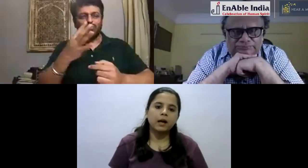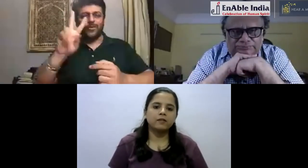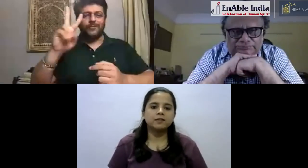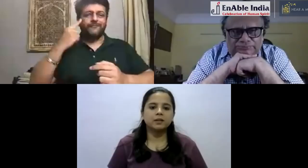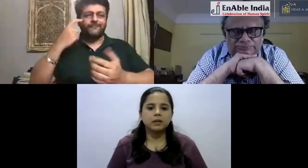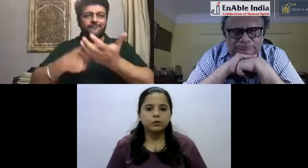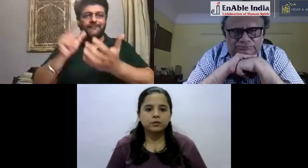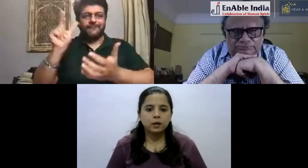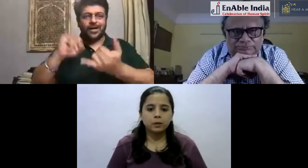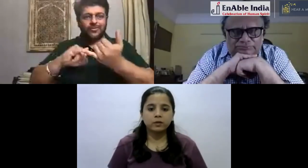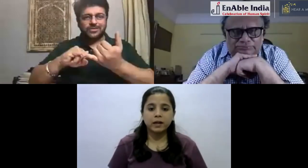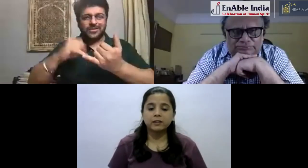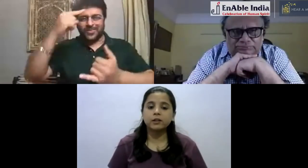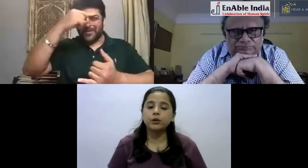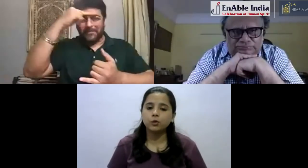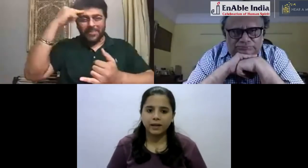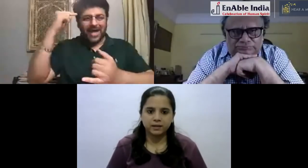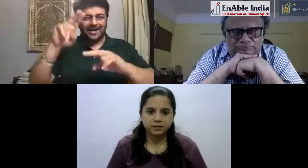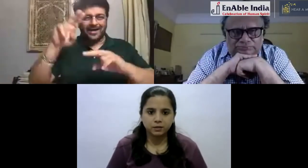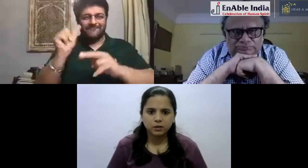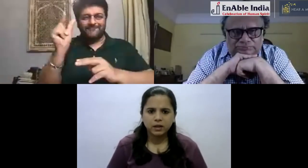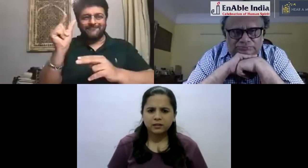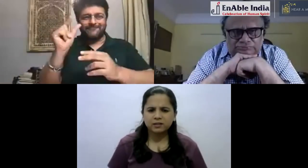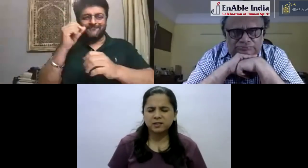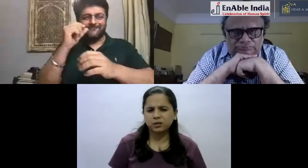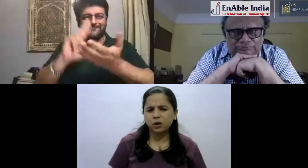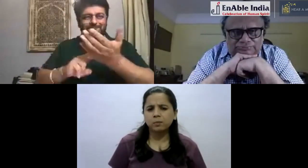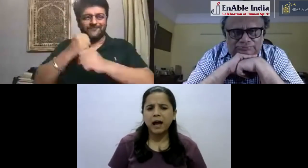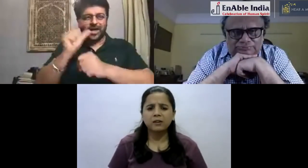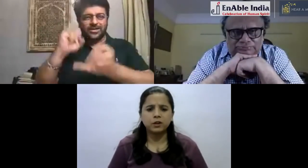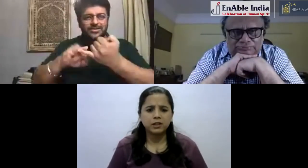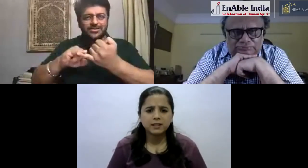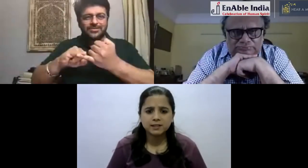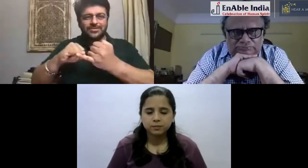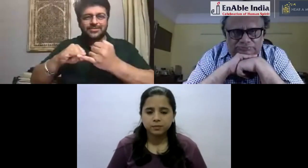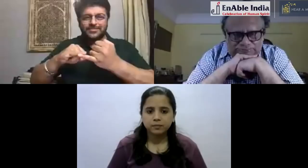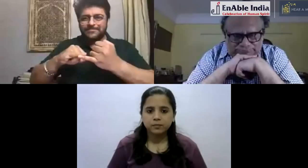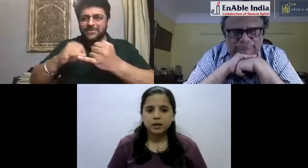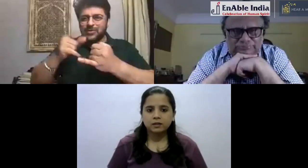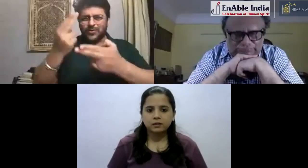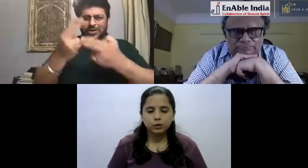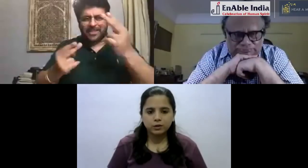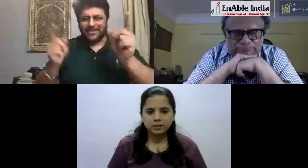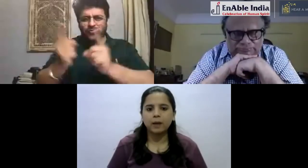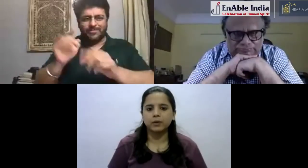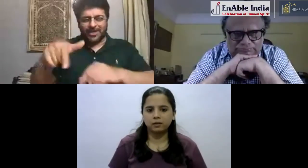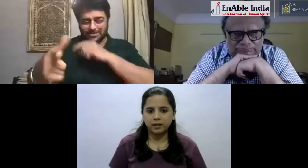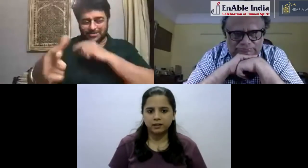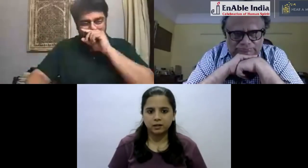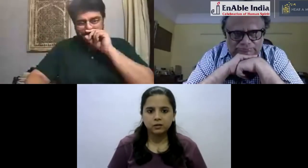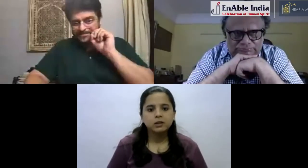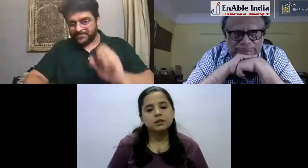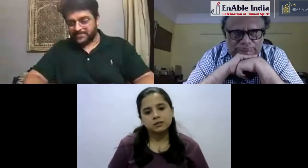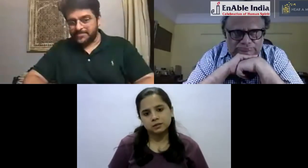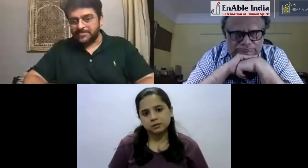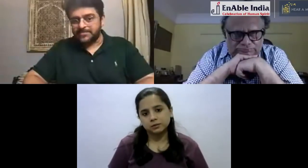people are having some doubts about regarding the new virus. It's called black fungus. The new is happening right